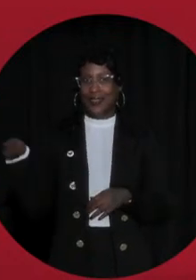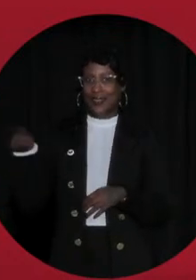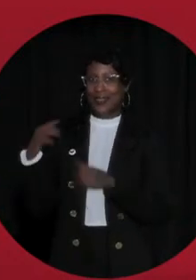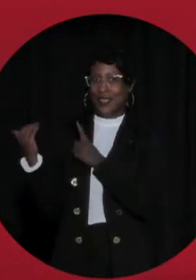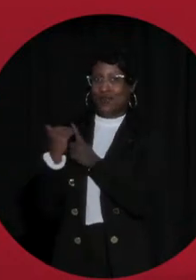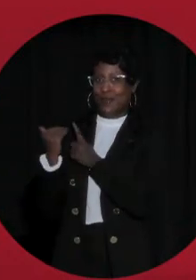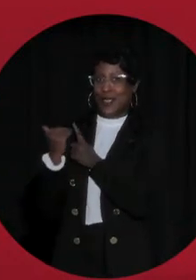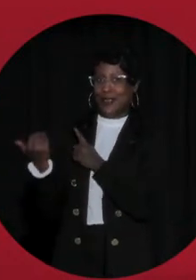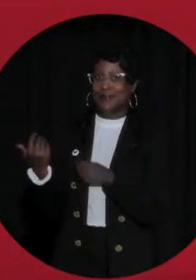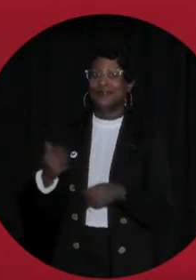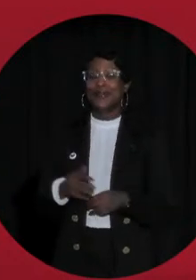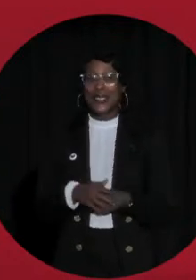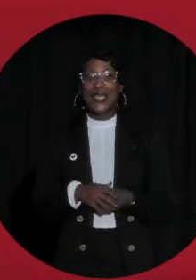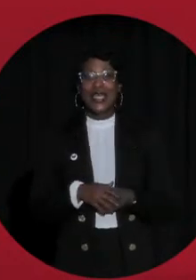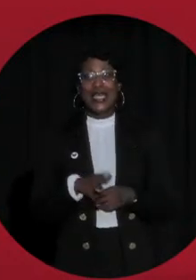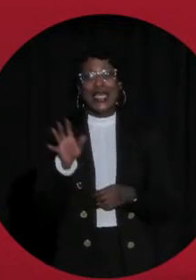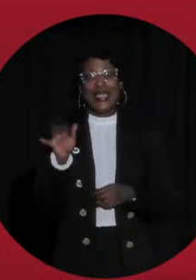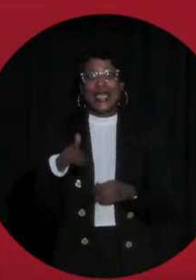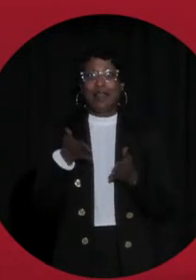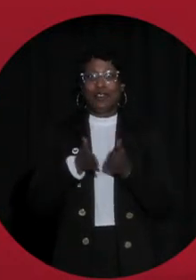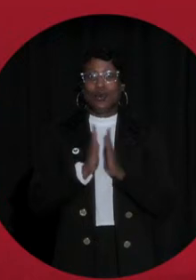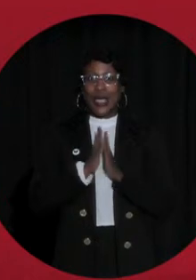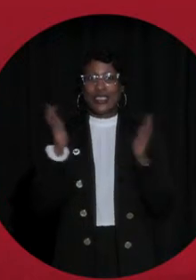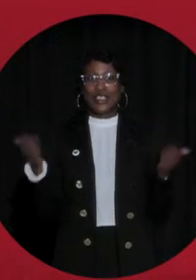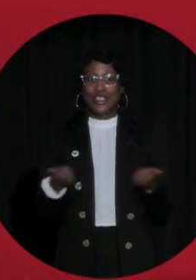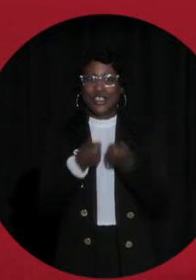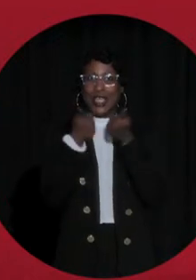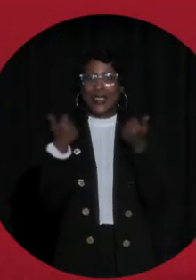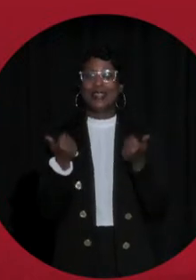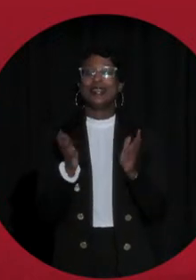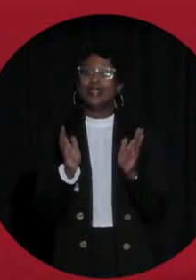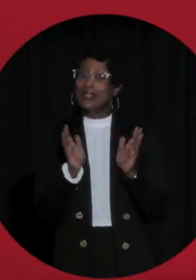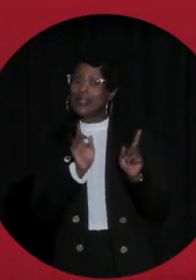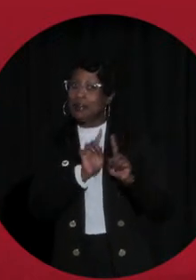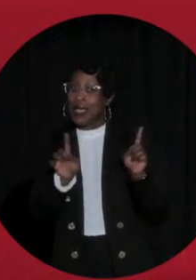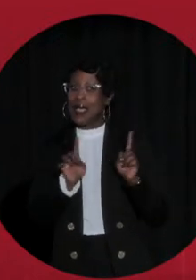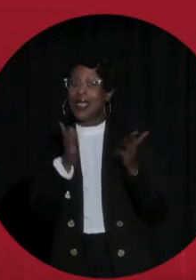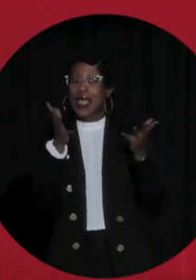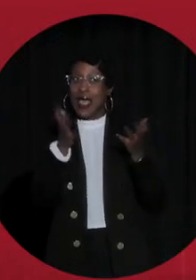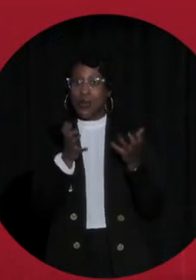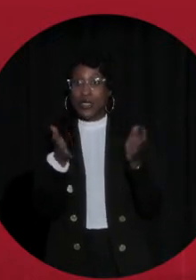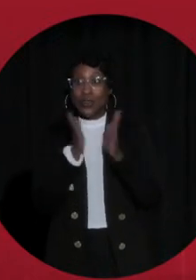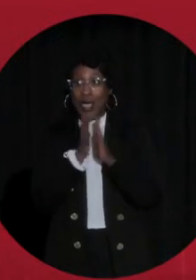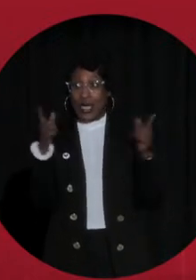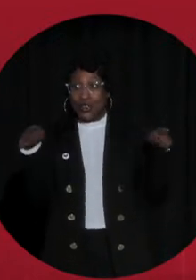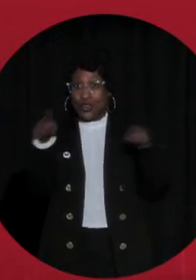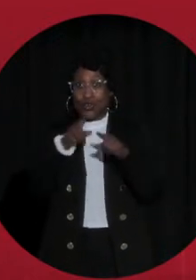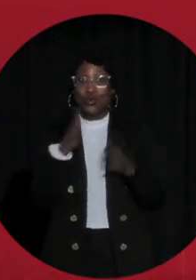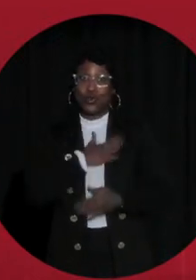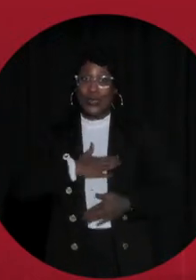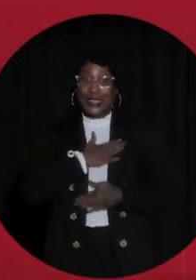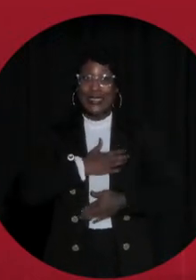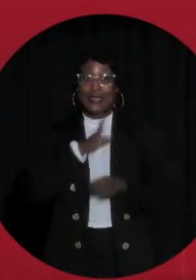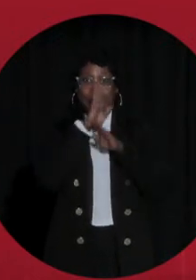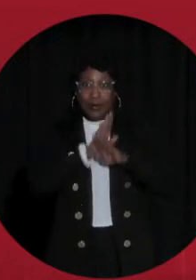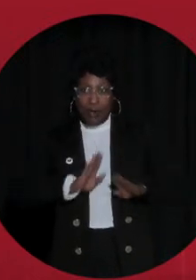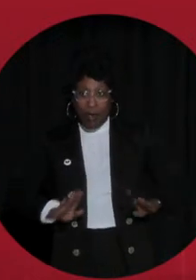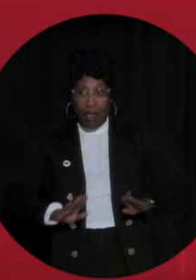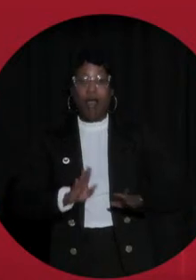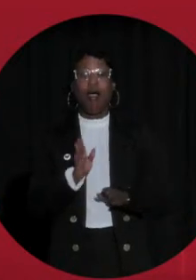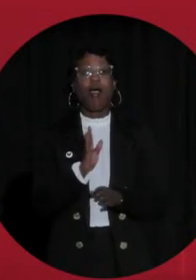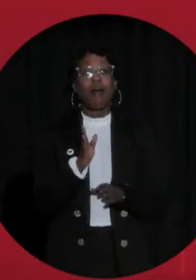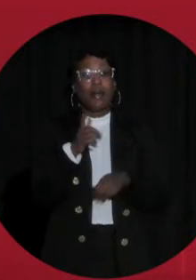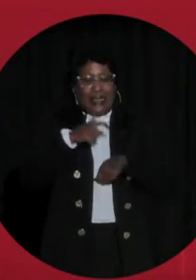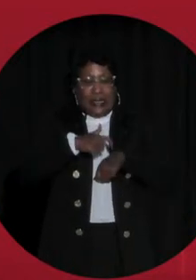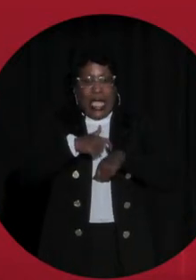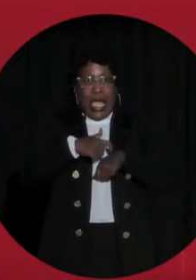the request is challenging, but it's dictated by the interest of time, and again, to ensure that everyone's name is